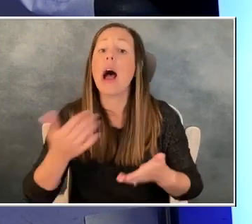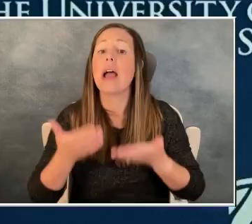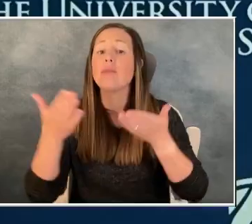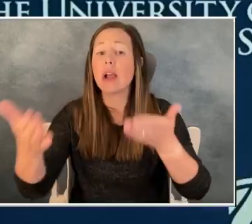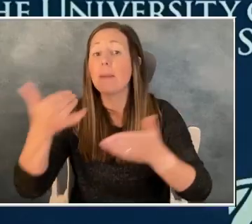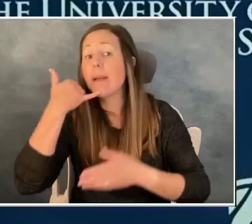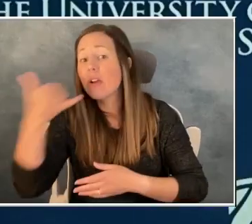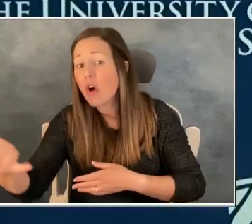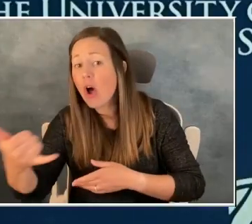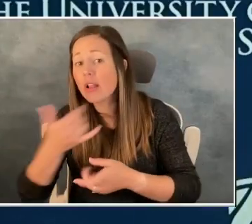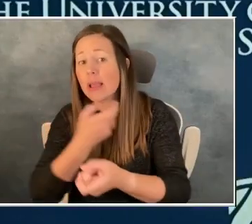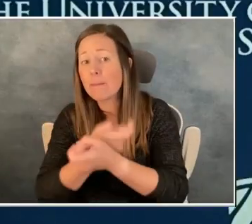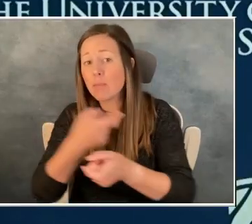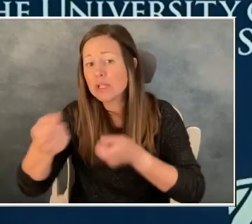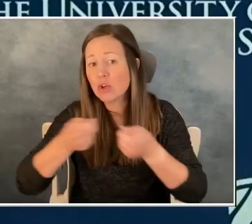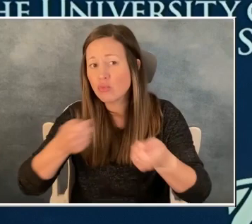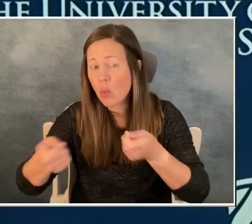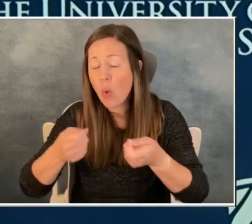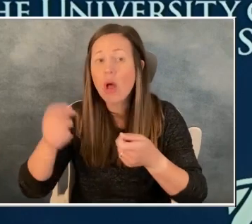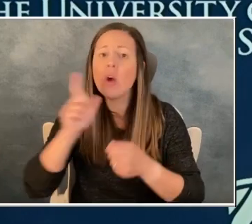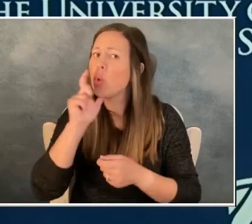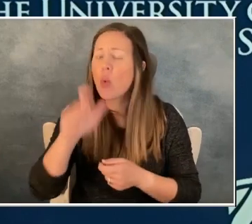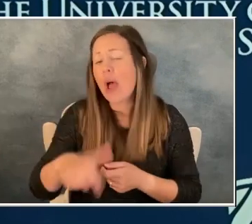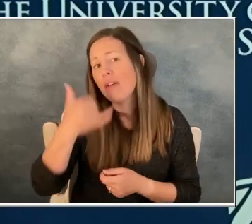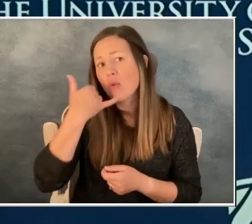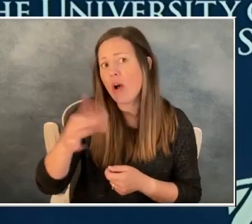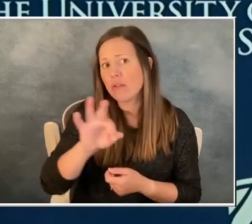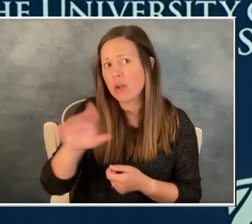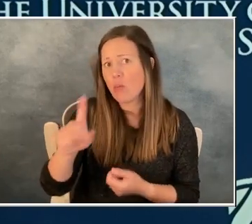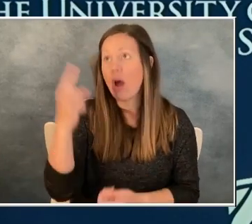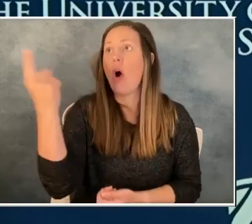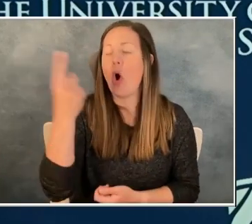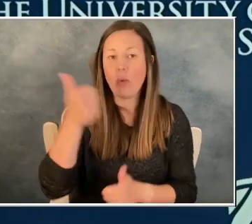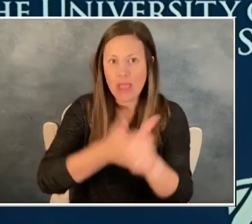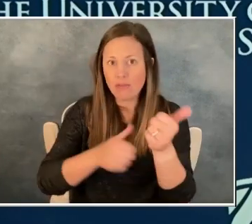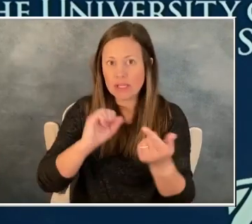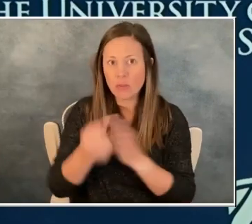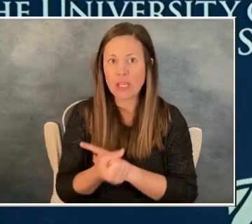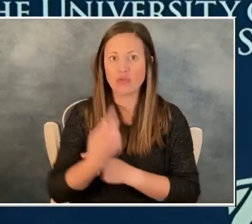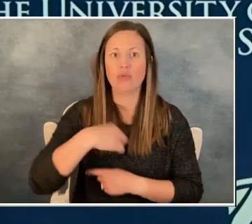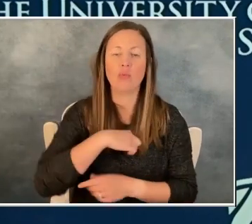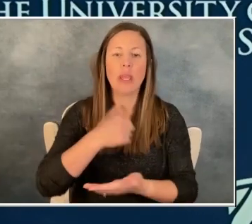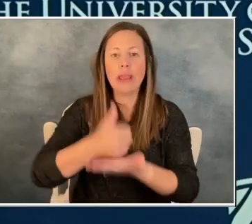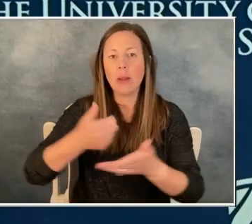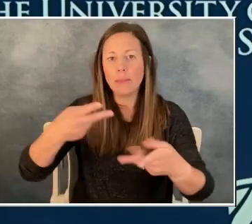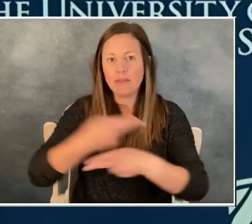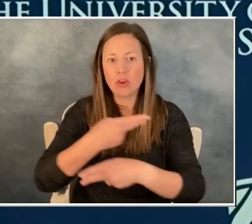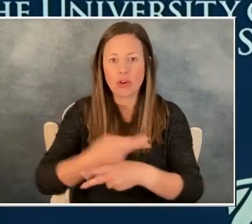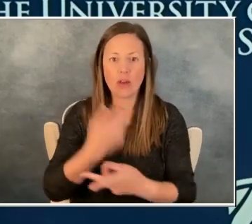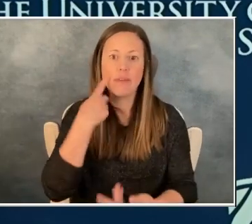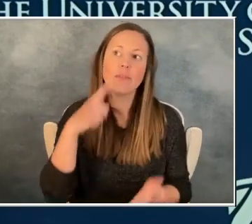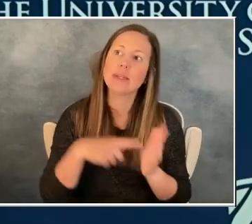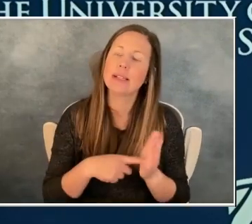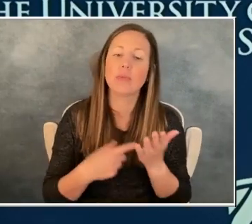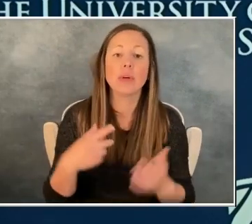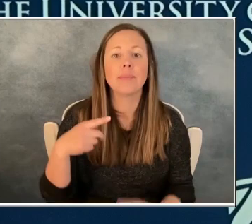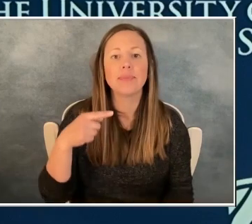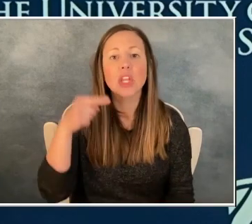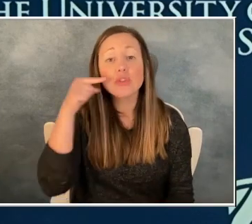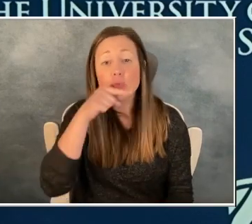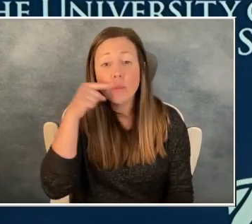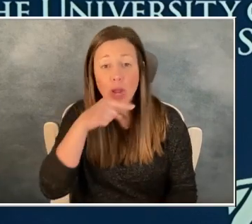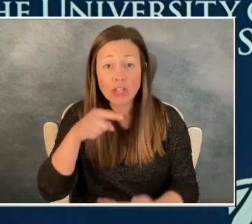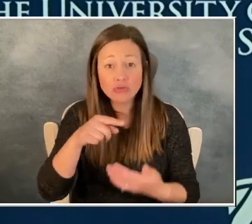because you don't Okay. always have to call 911. We can help you figure that out. For instance, ingesting toothpaste, not something that you need to